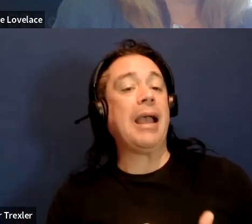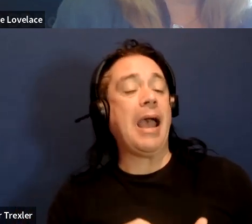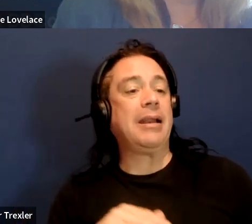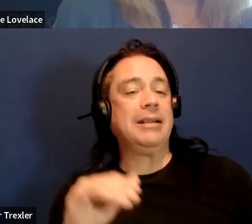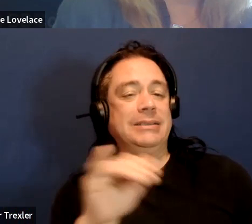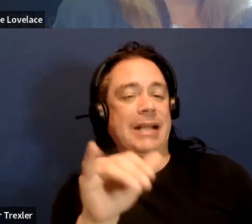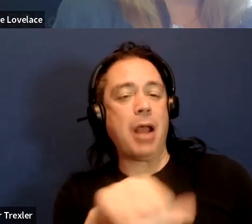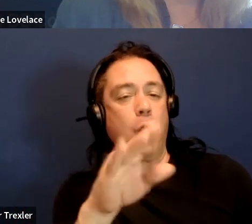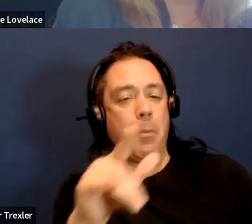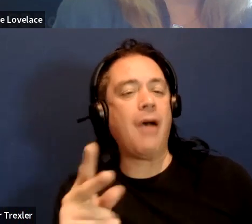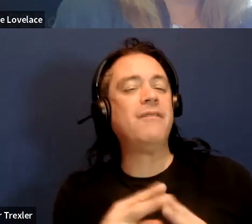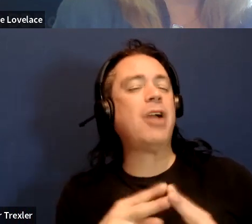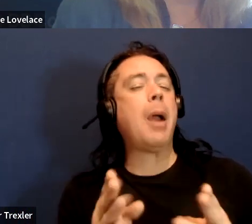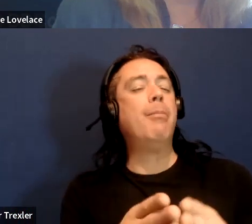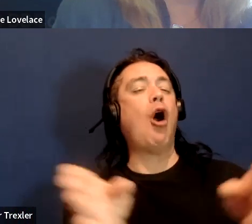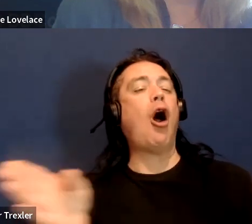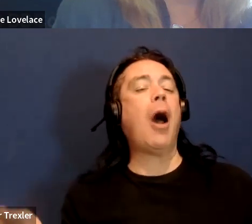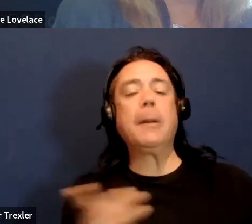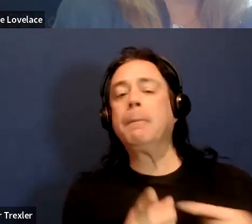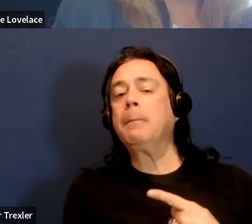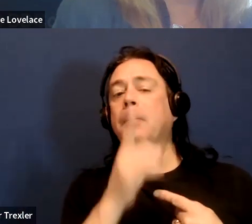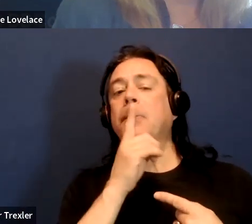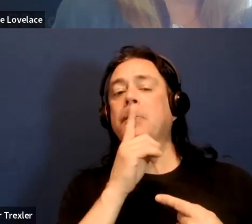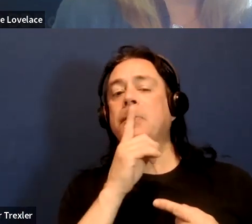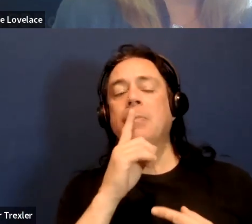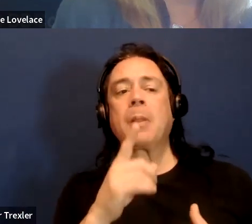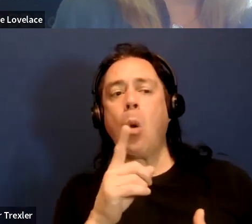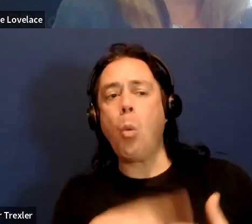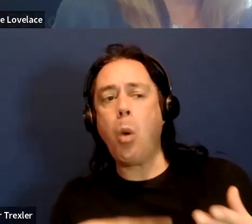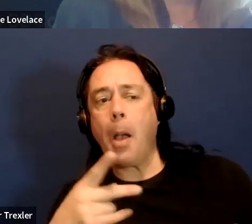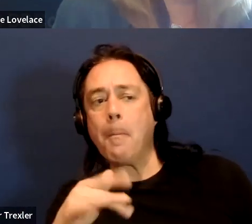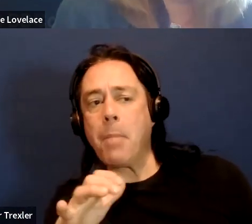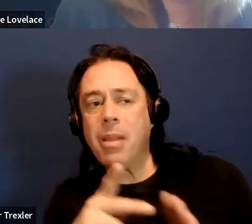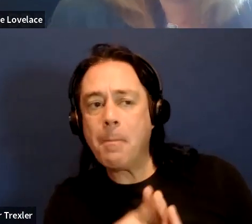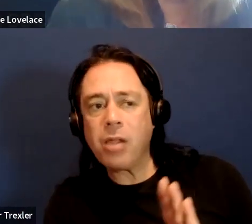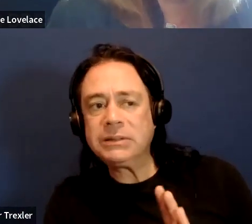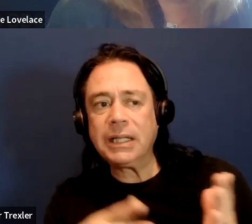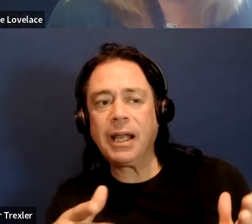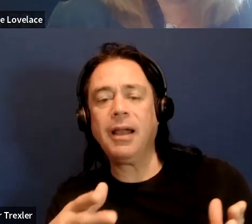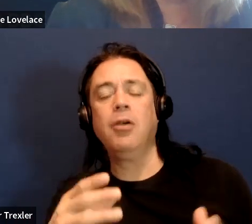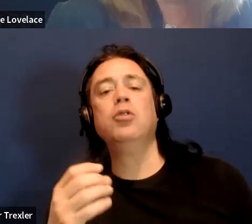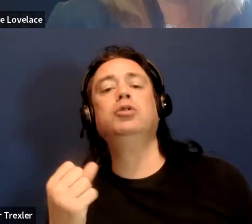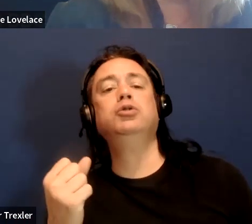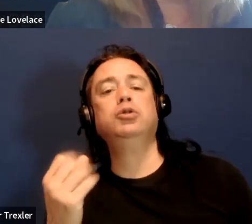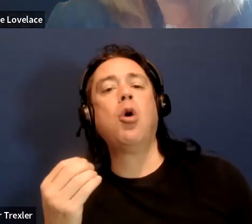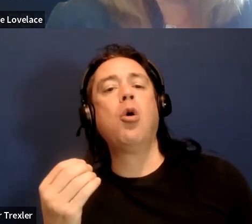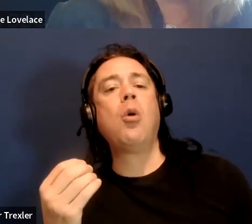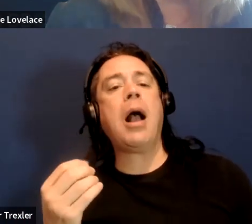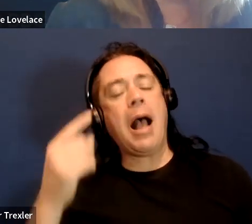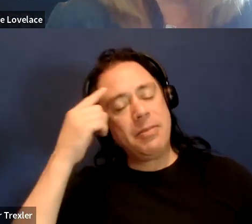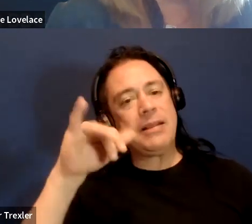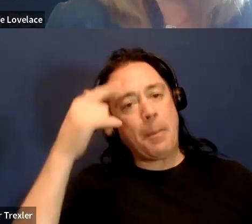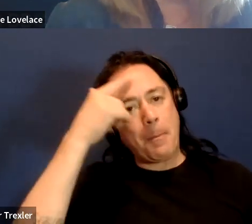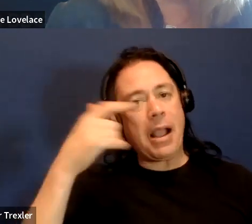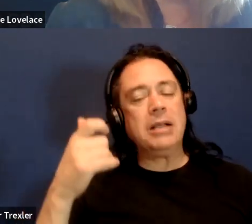that other bill. It was very broad. It didn't really say what public policies. So that was, I think, because it was